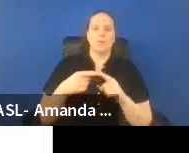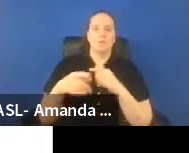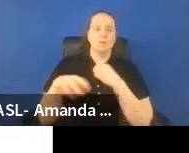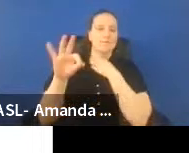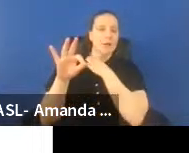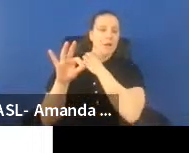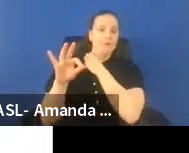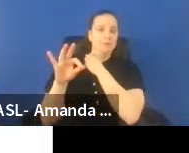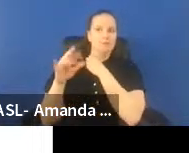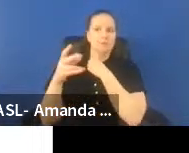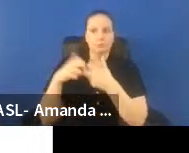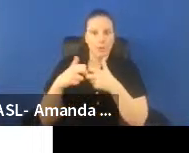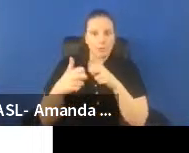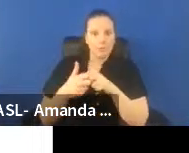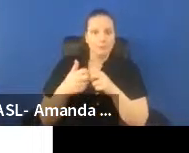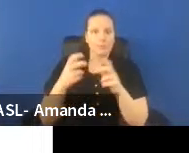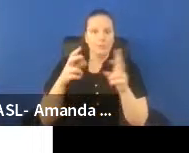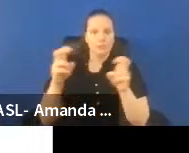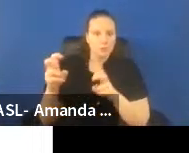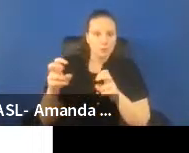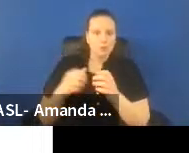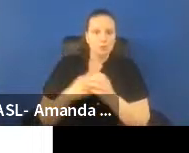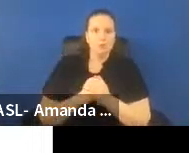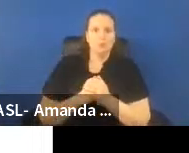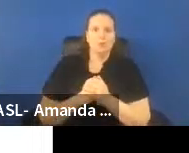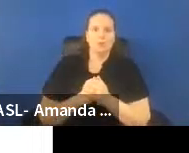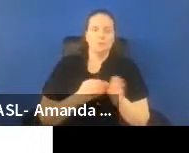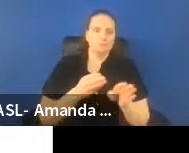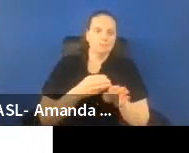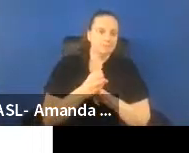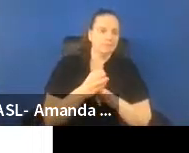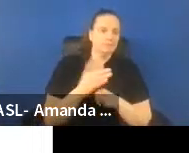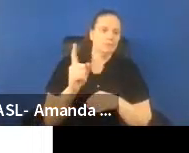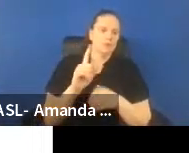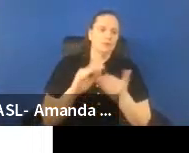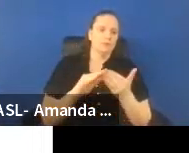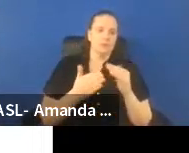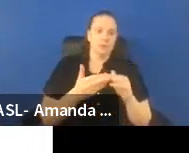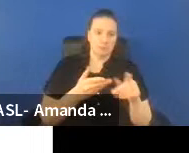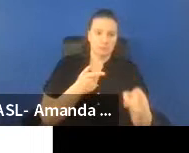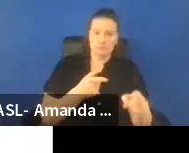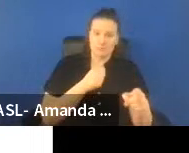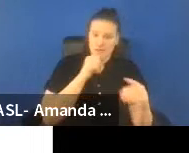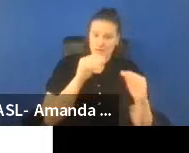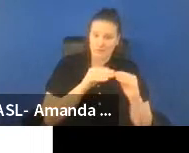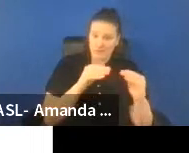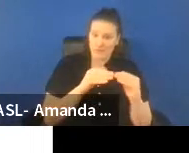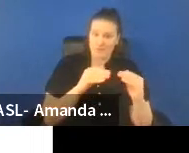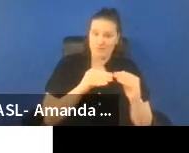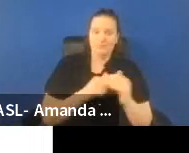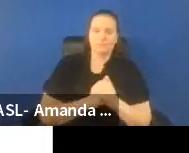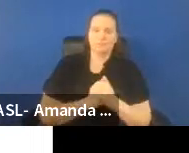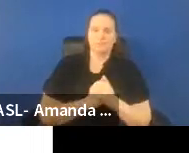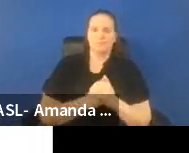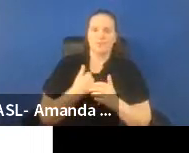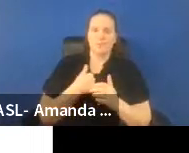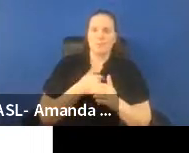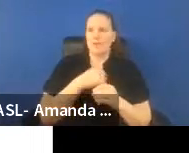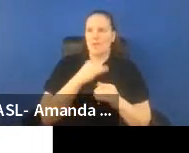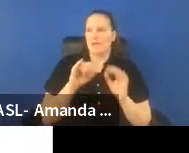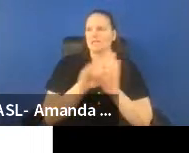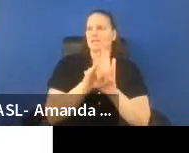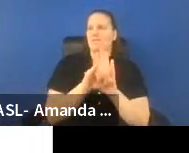issues or problems or areas where the city was unfair, we identify ways